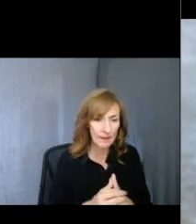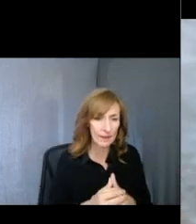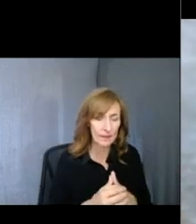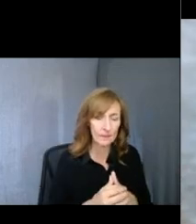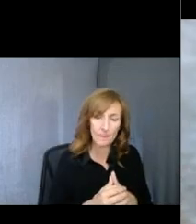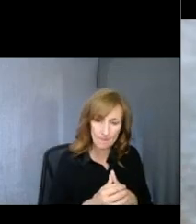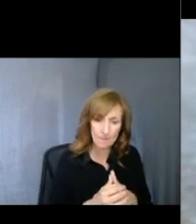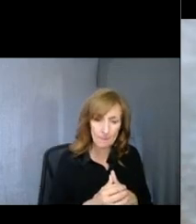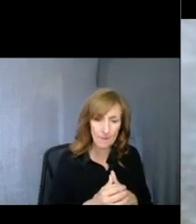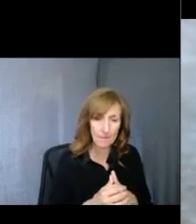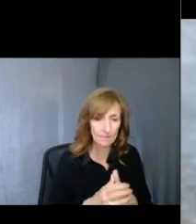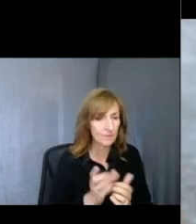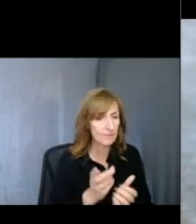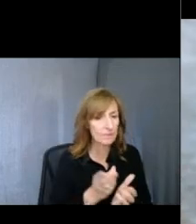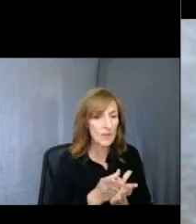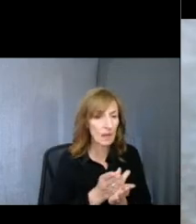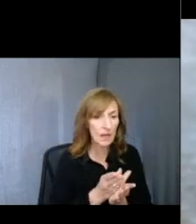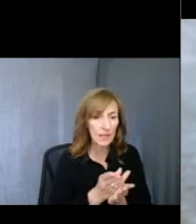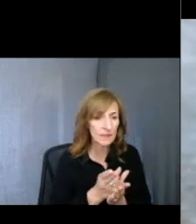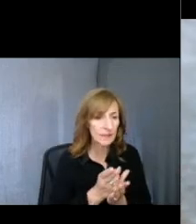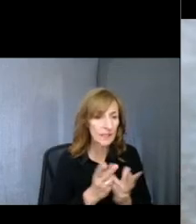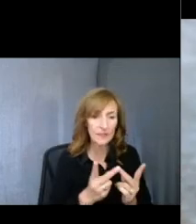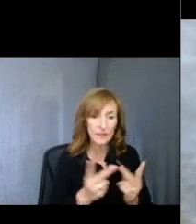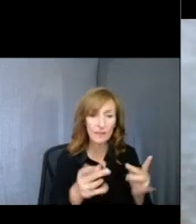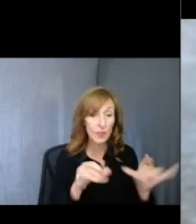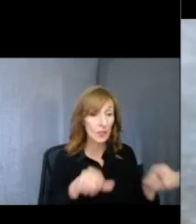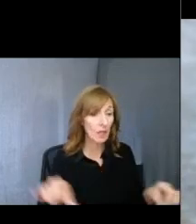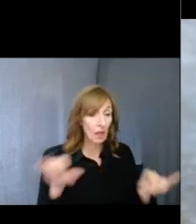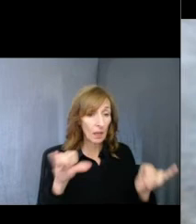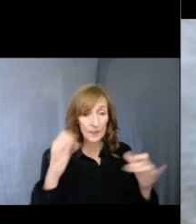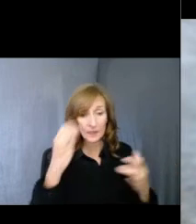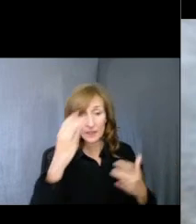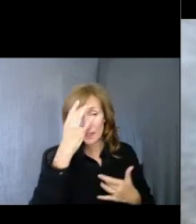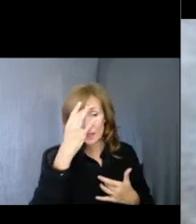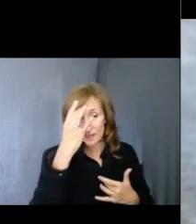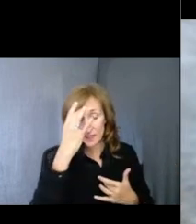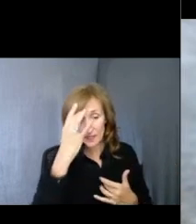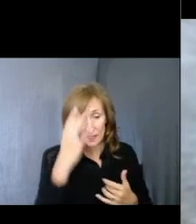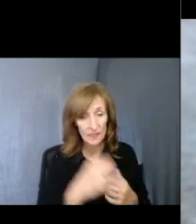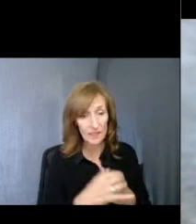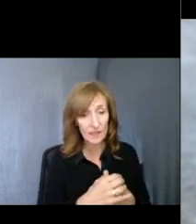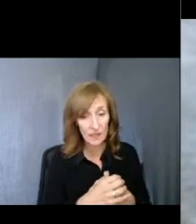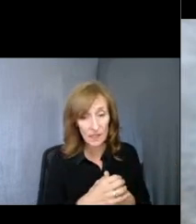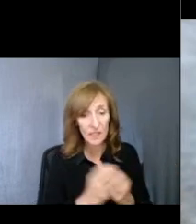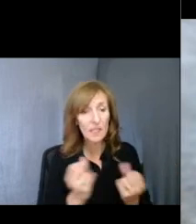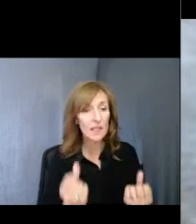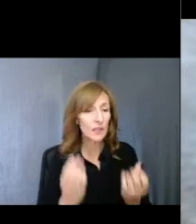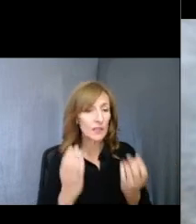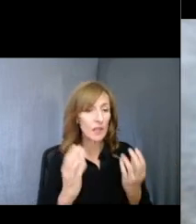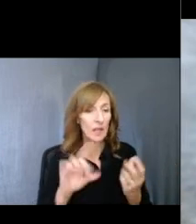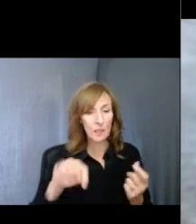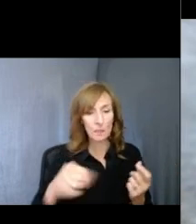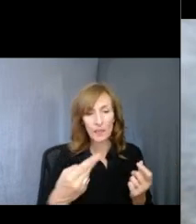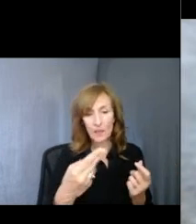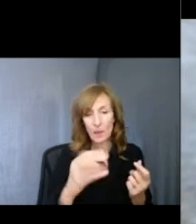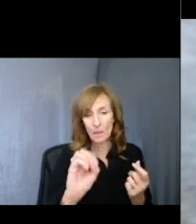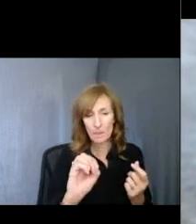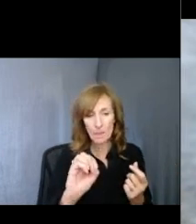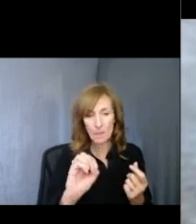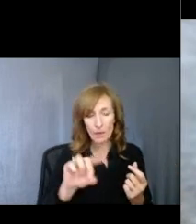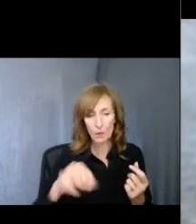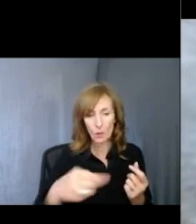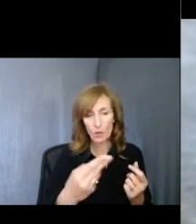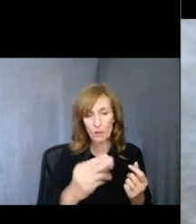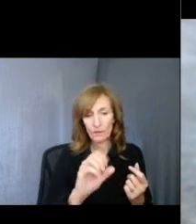And honestly, even though it's a very common disease, there's actually a lot about the pathophysiology or the disease